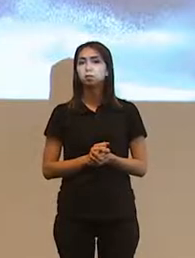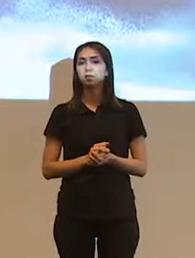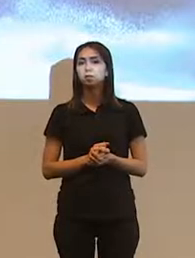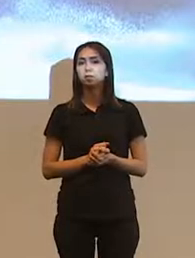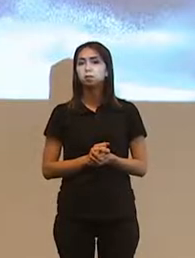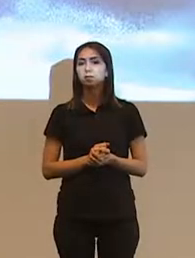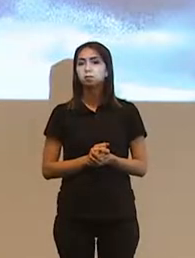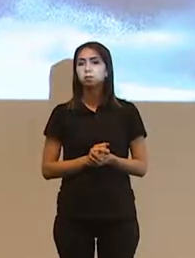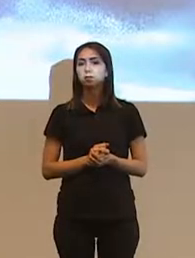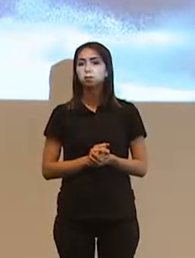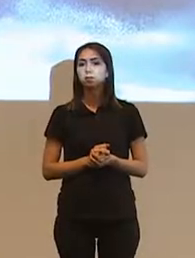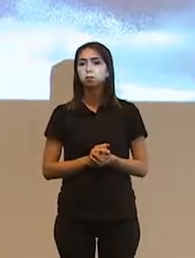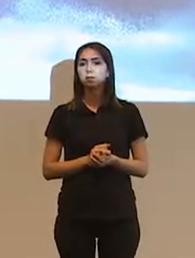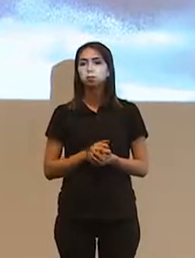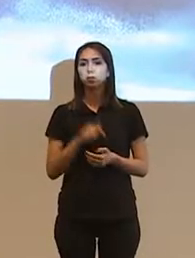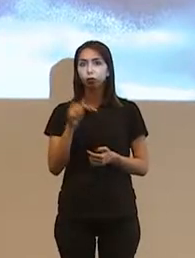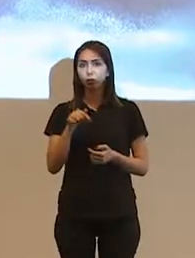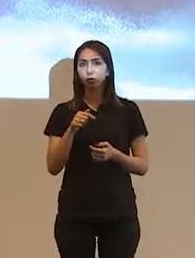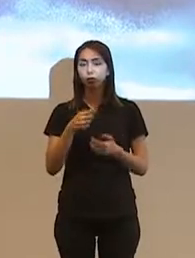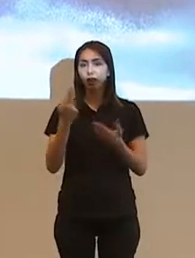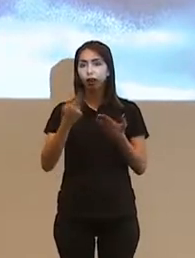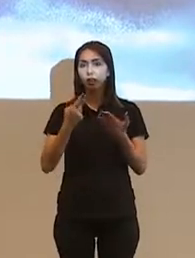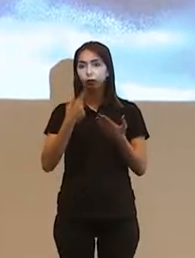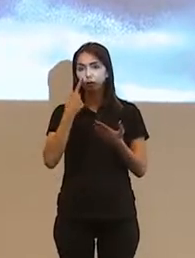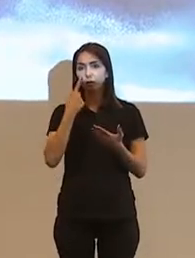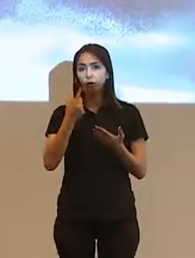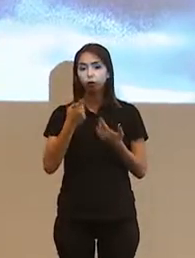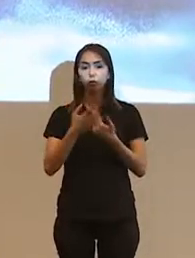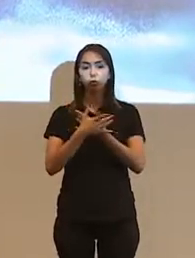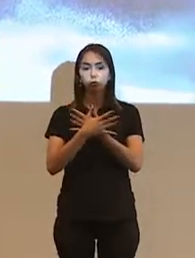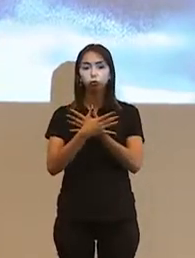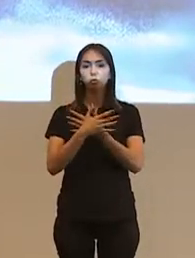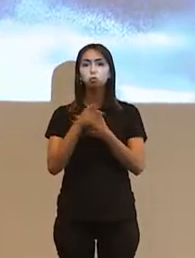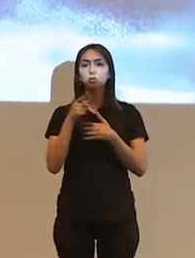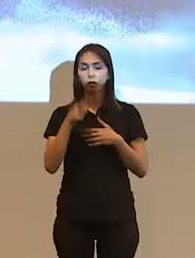so the existing mathematics in other words calculus